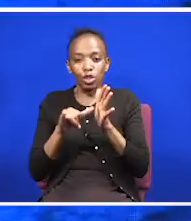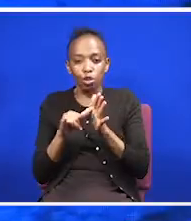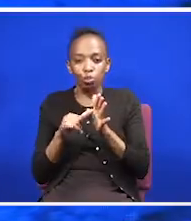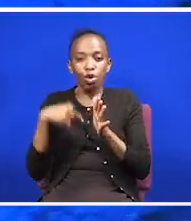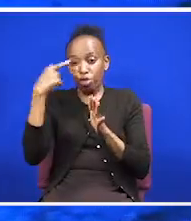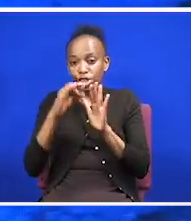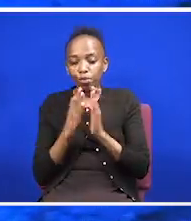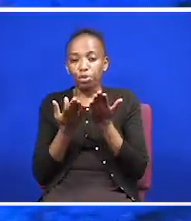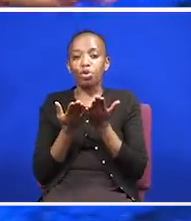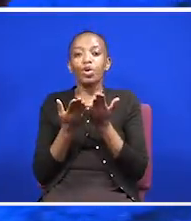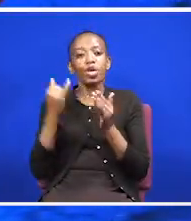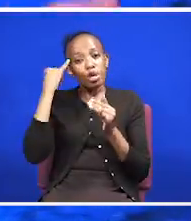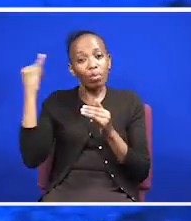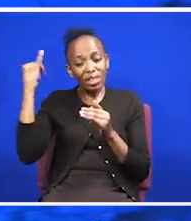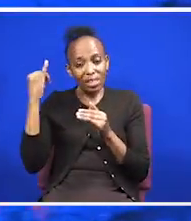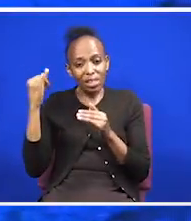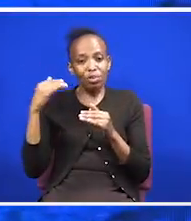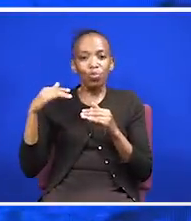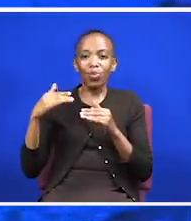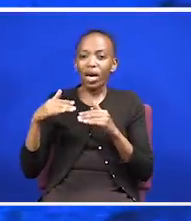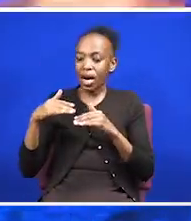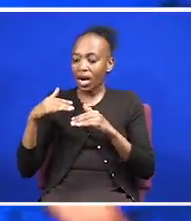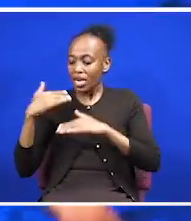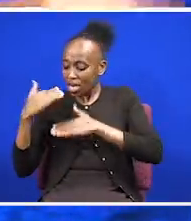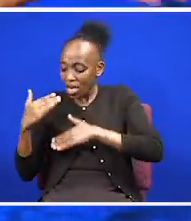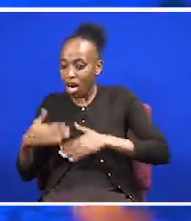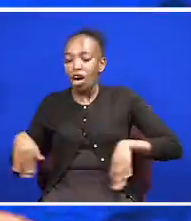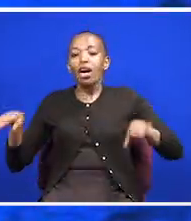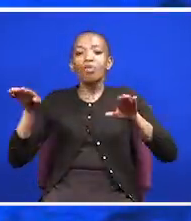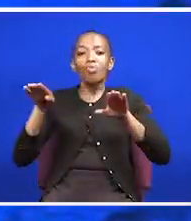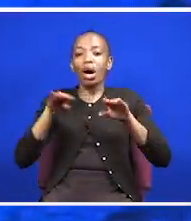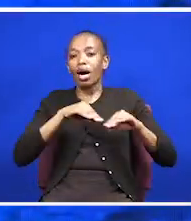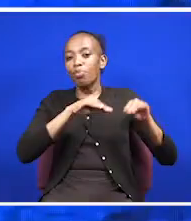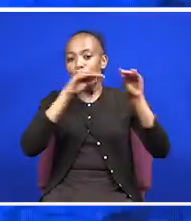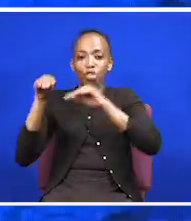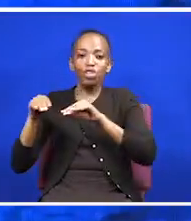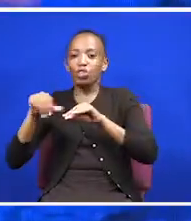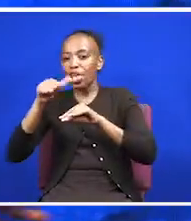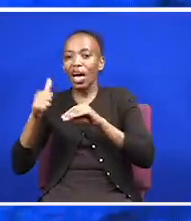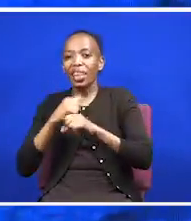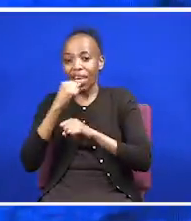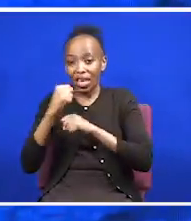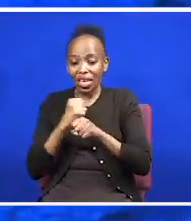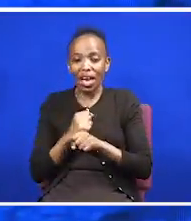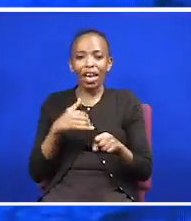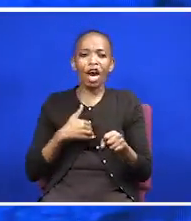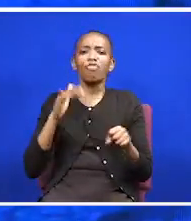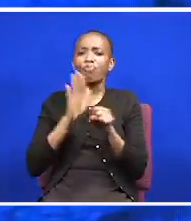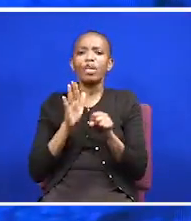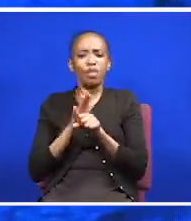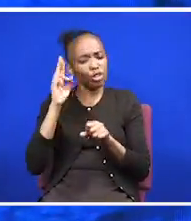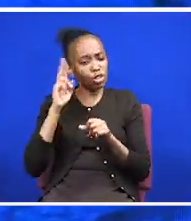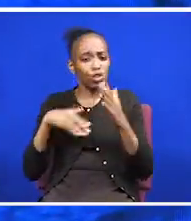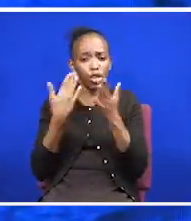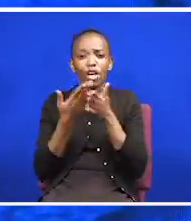and Facebook. Imagine we are coming to that time where we are almost crossing over to the next year, and we have so many reasons to thank the